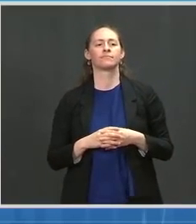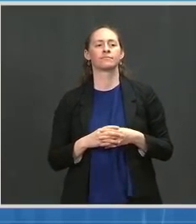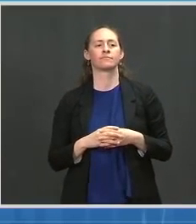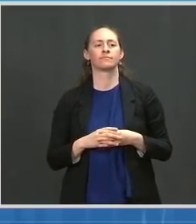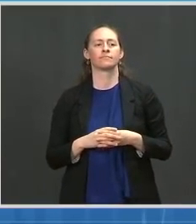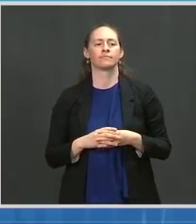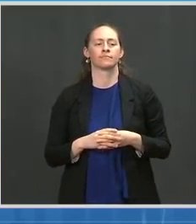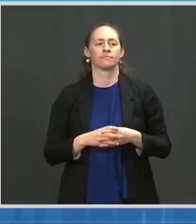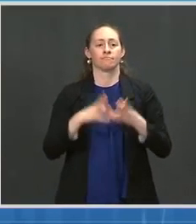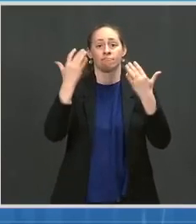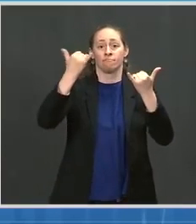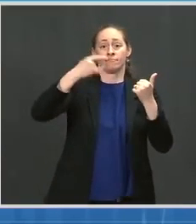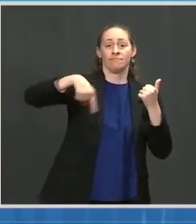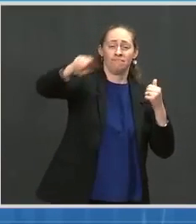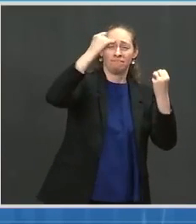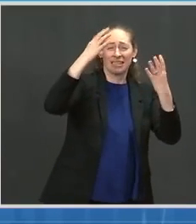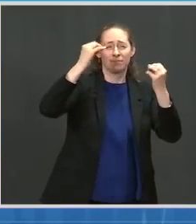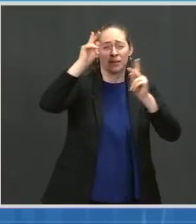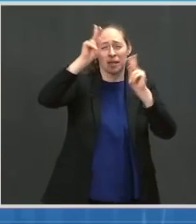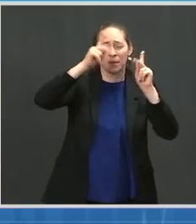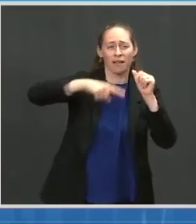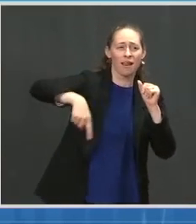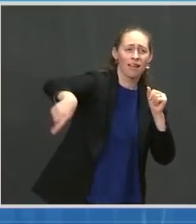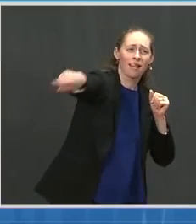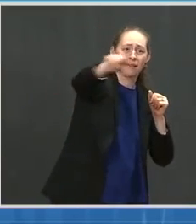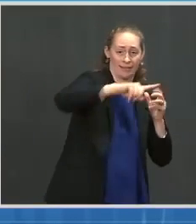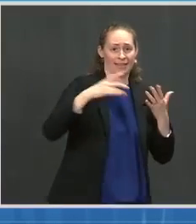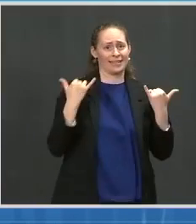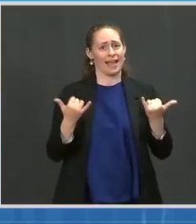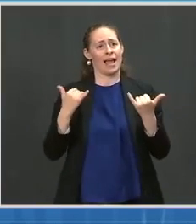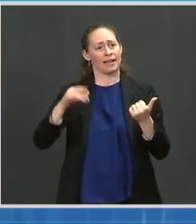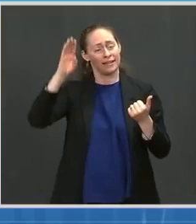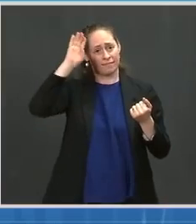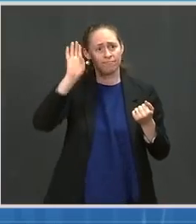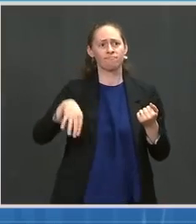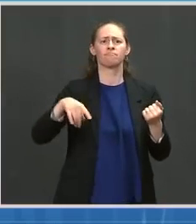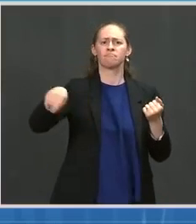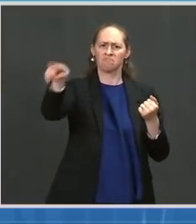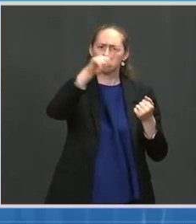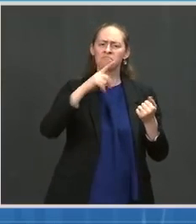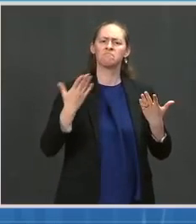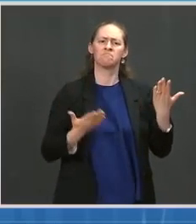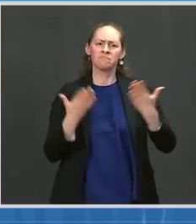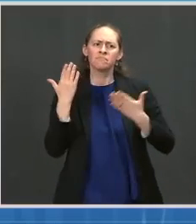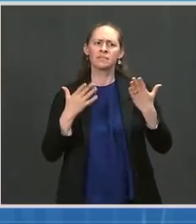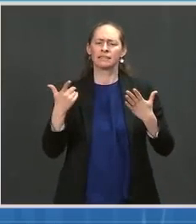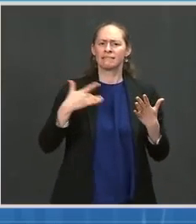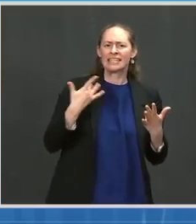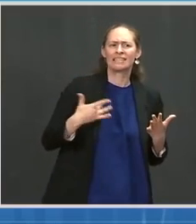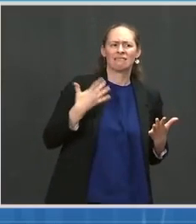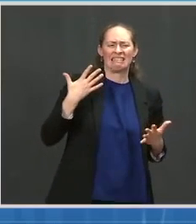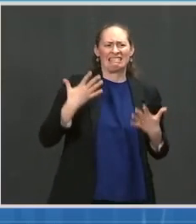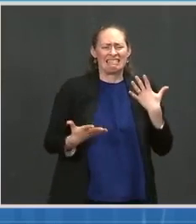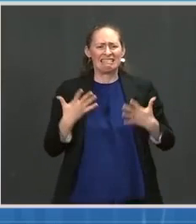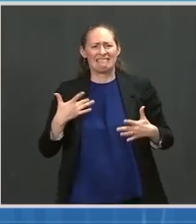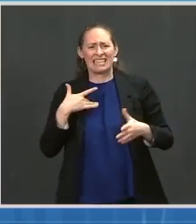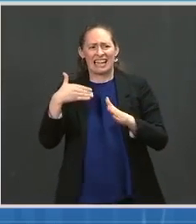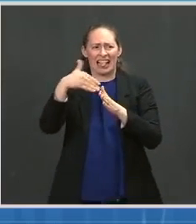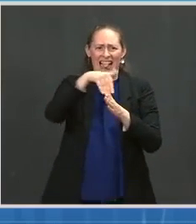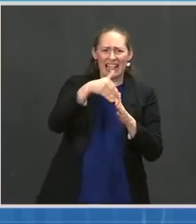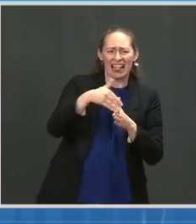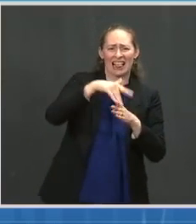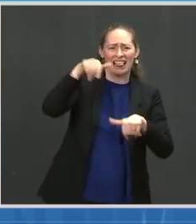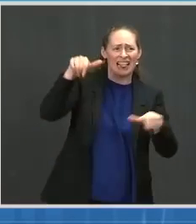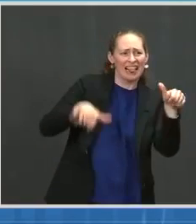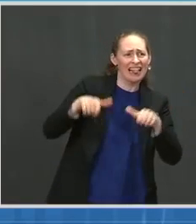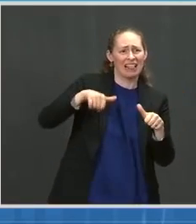physical health and well-being, but also the mental health and well-being of our children. This week, we learned, for example, that an estimated 40,000